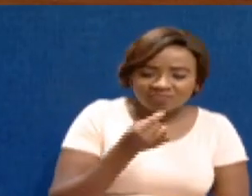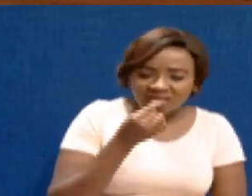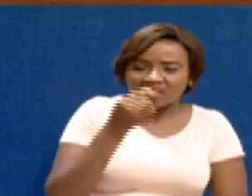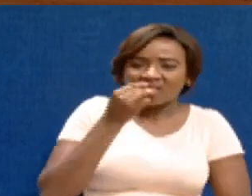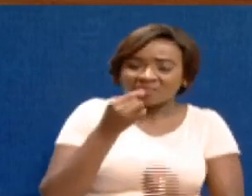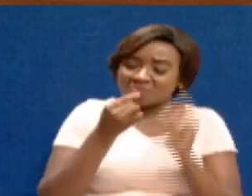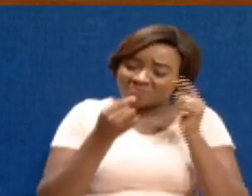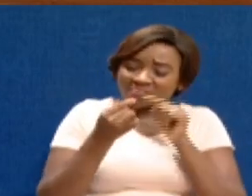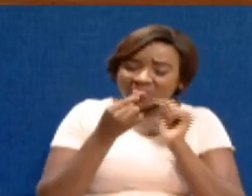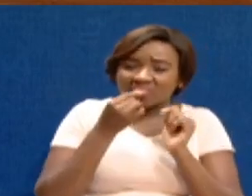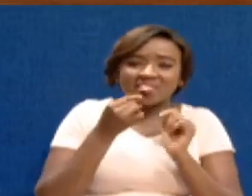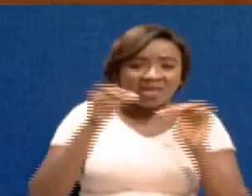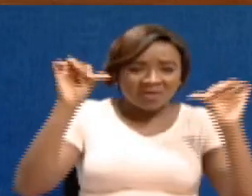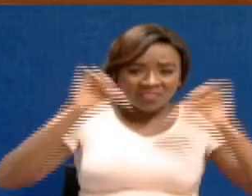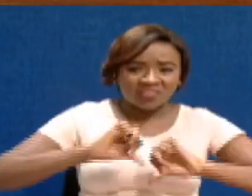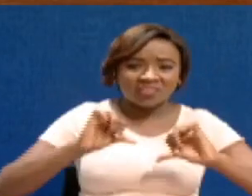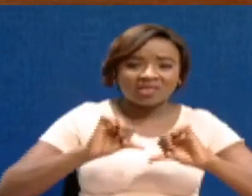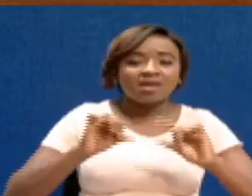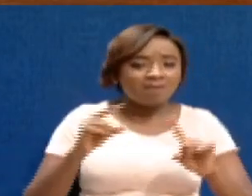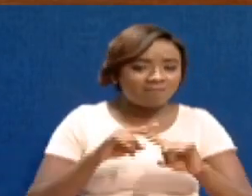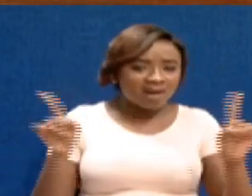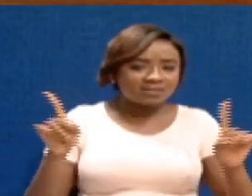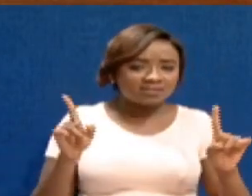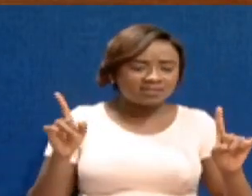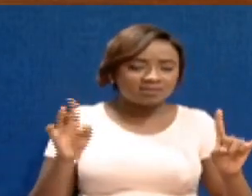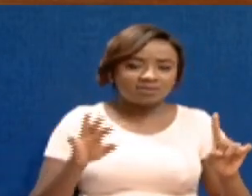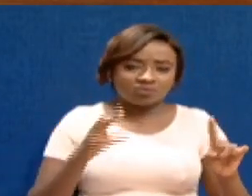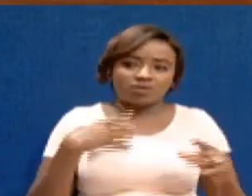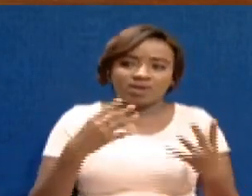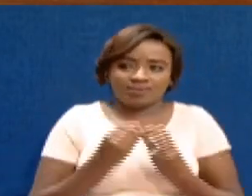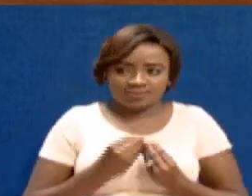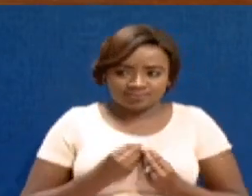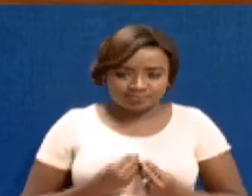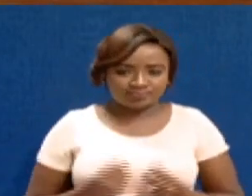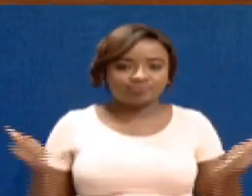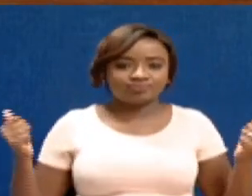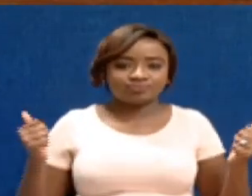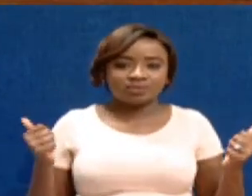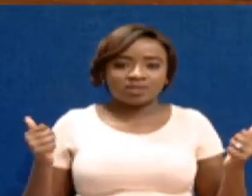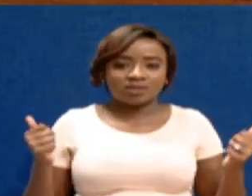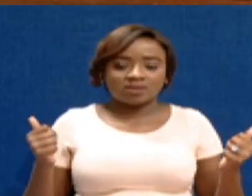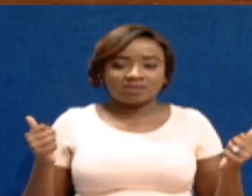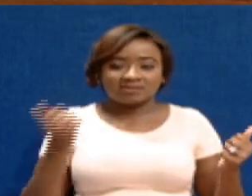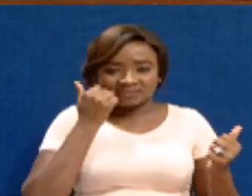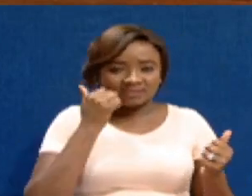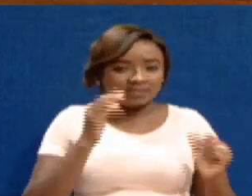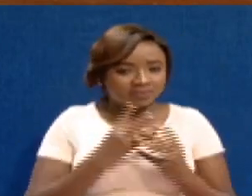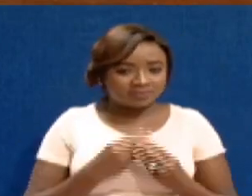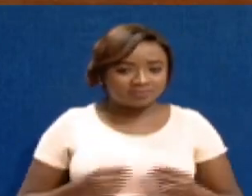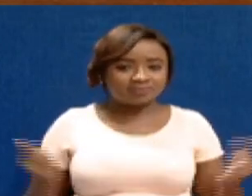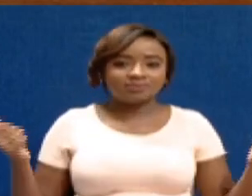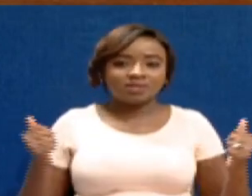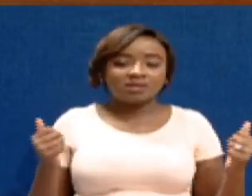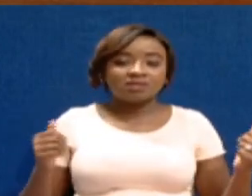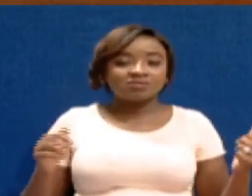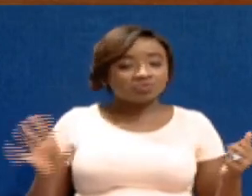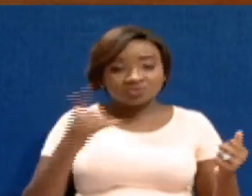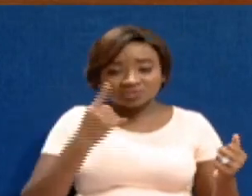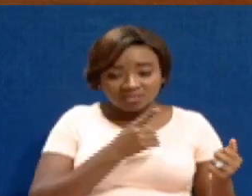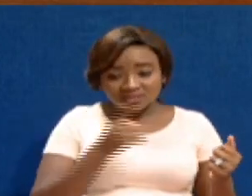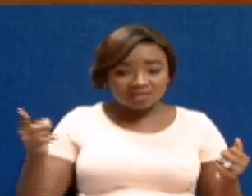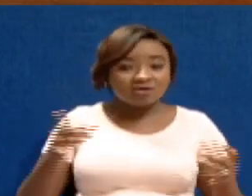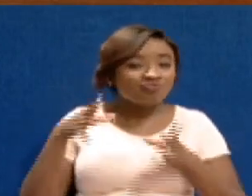certain points, she is a bad person and she is defying the president or defying Jubilee. No, I have a